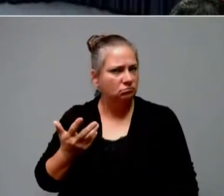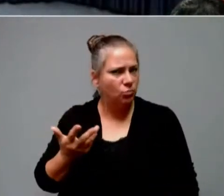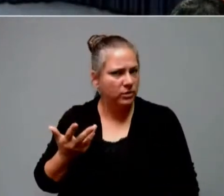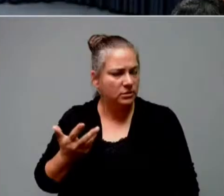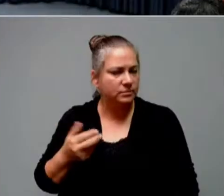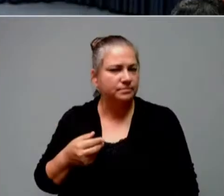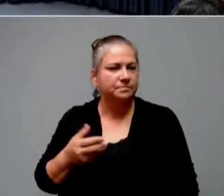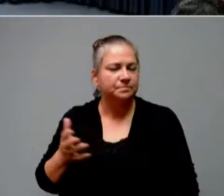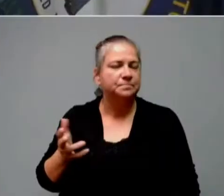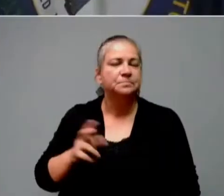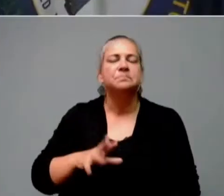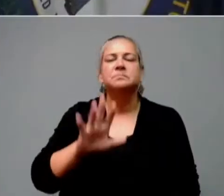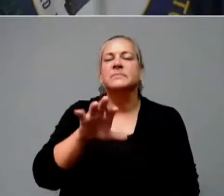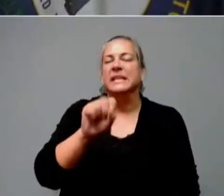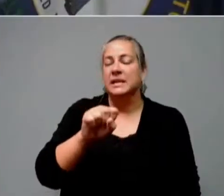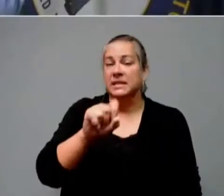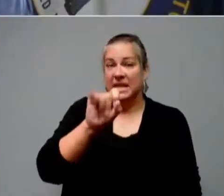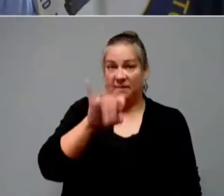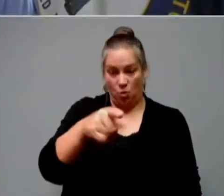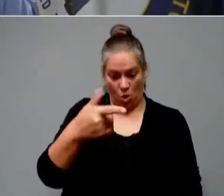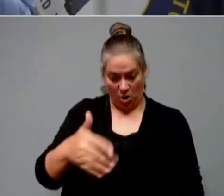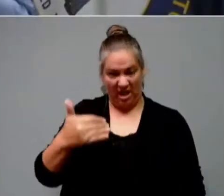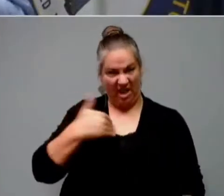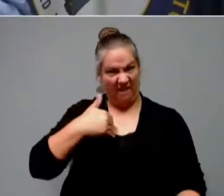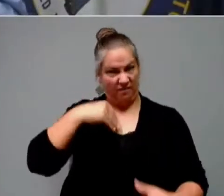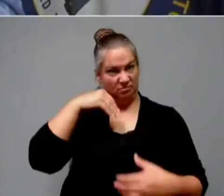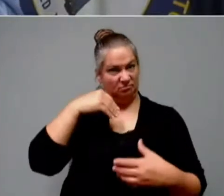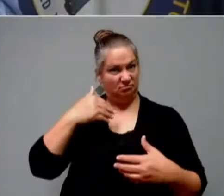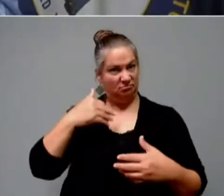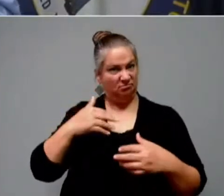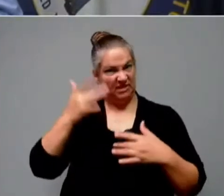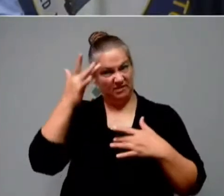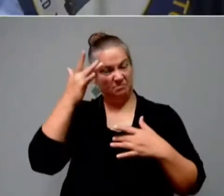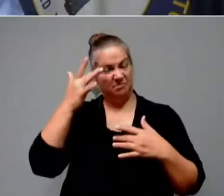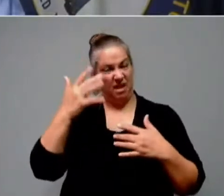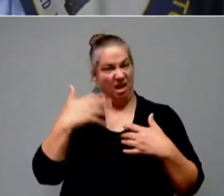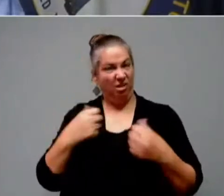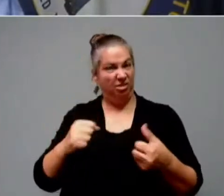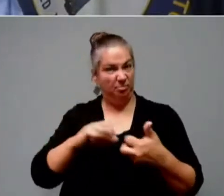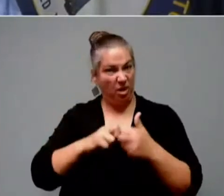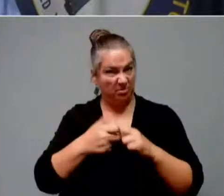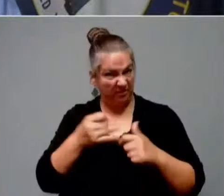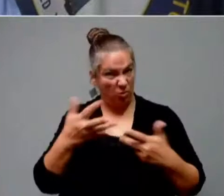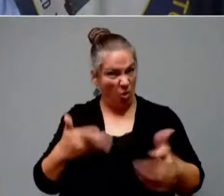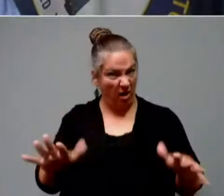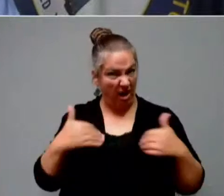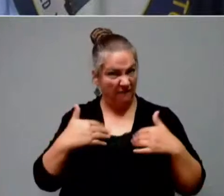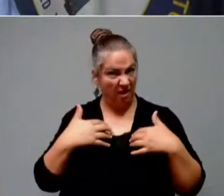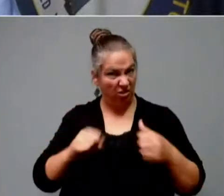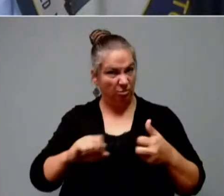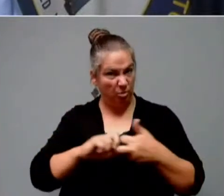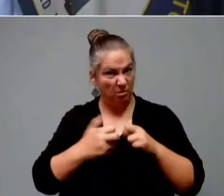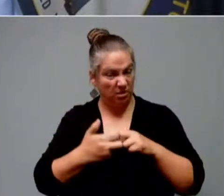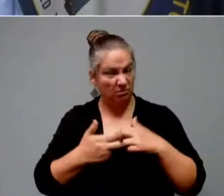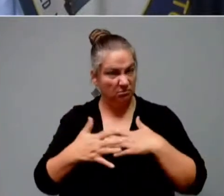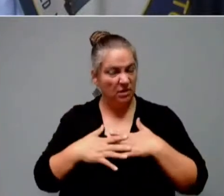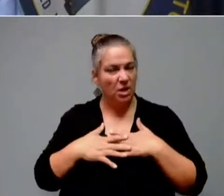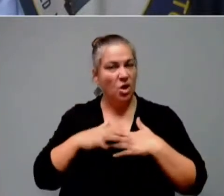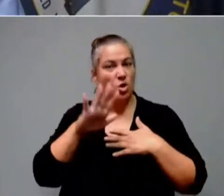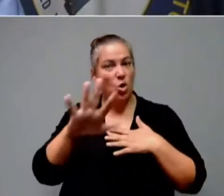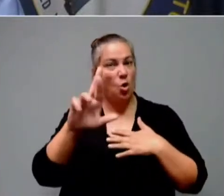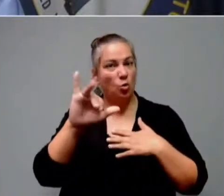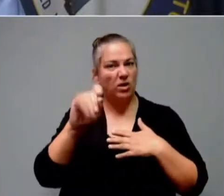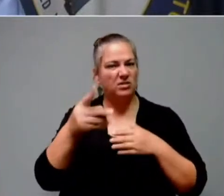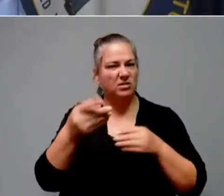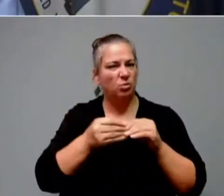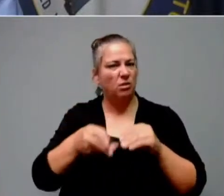So yes, underlying health conditions still do play a very serious role in your risk with COVID. And so we find that